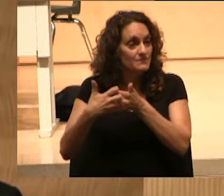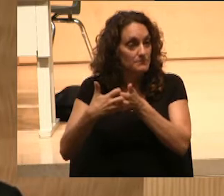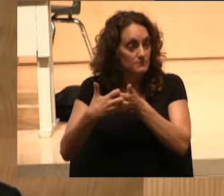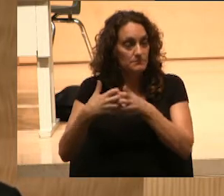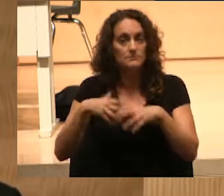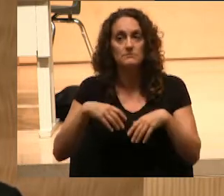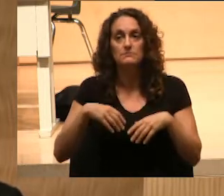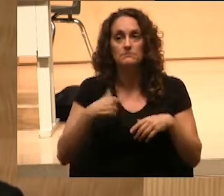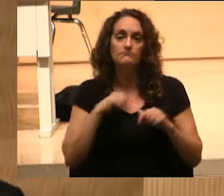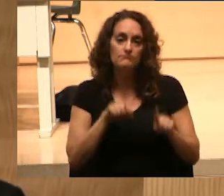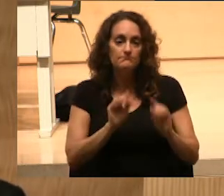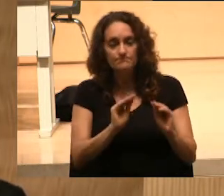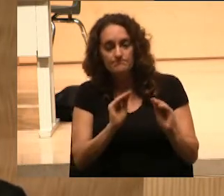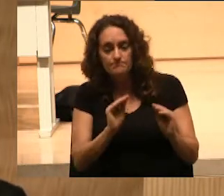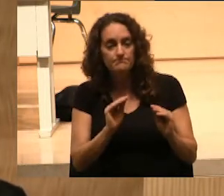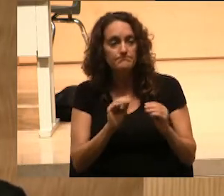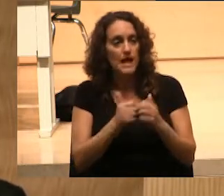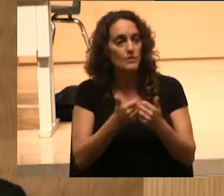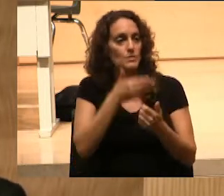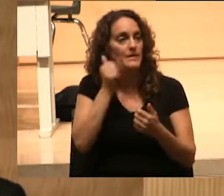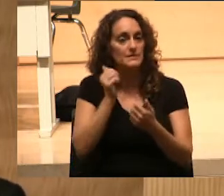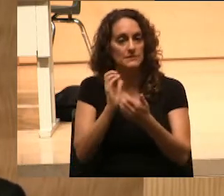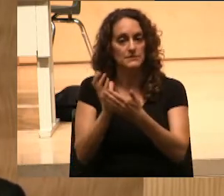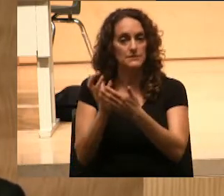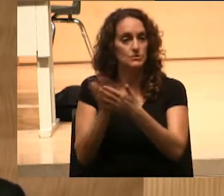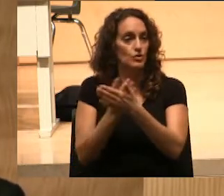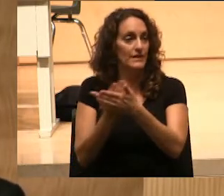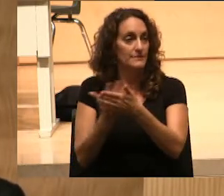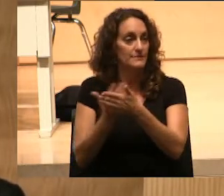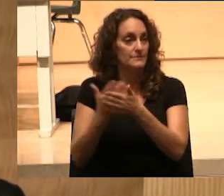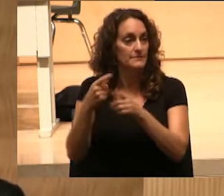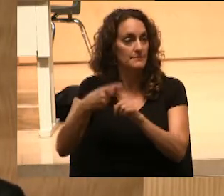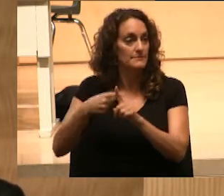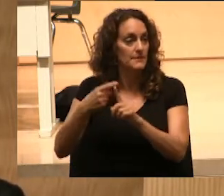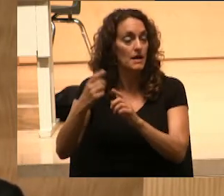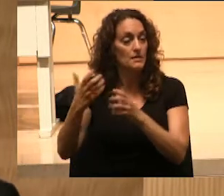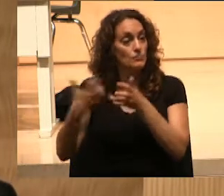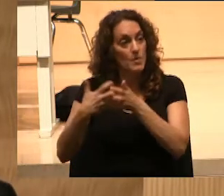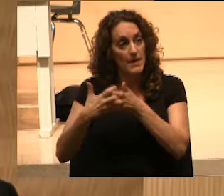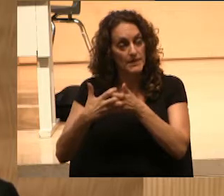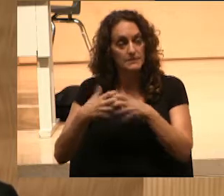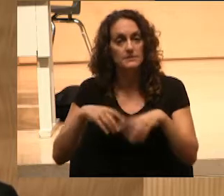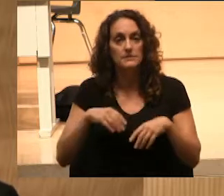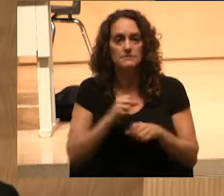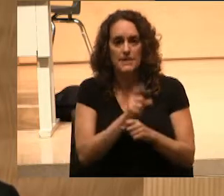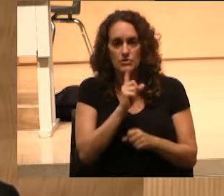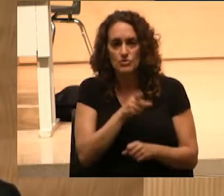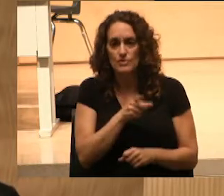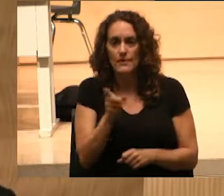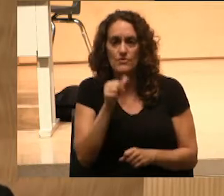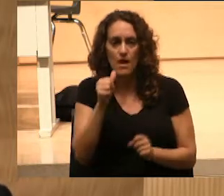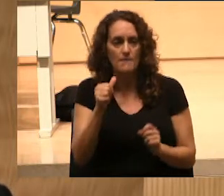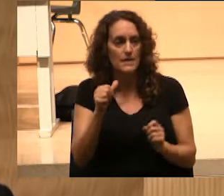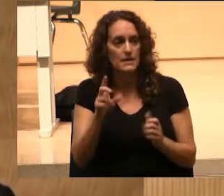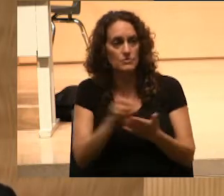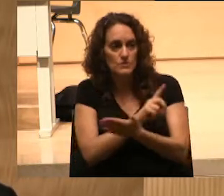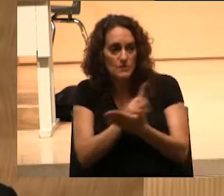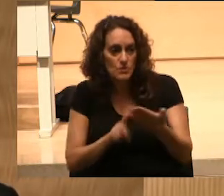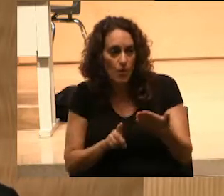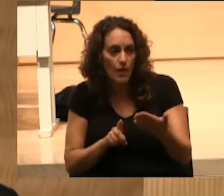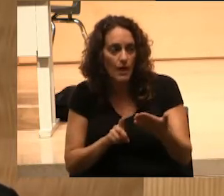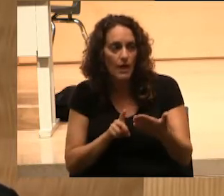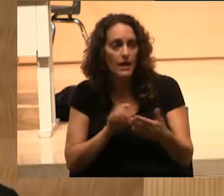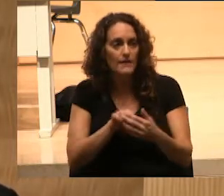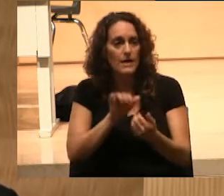of use it as a teachable moment to help our tenants, to make sure that they're not, being discriminatory, to make sure